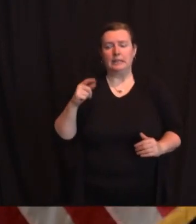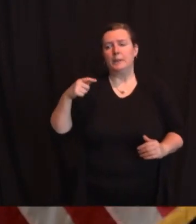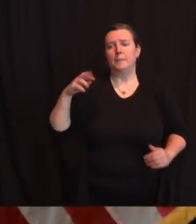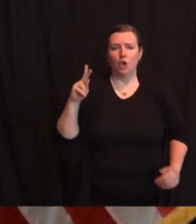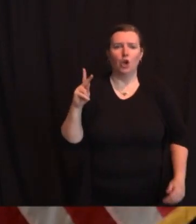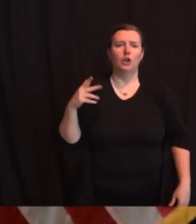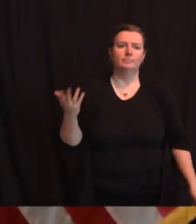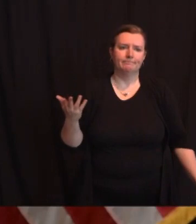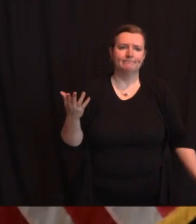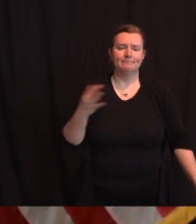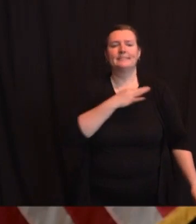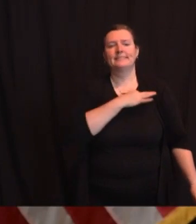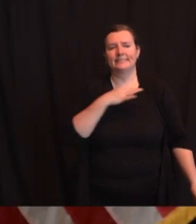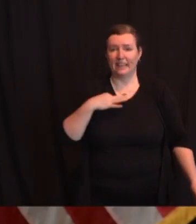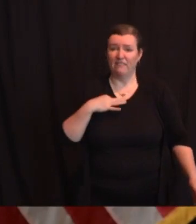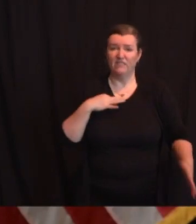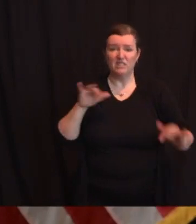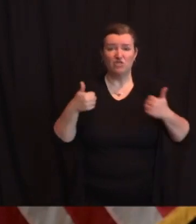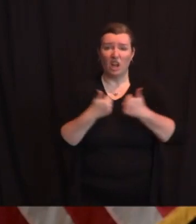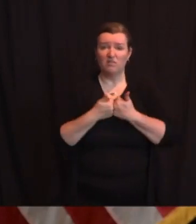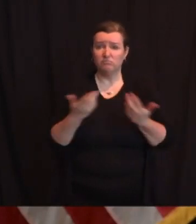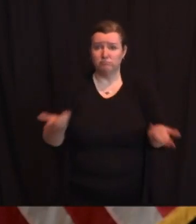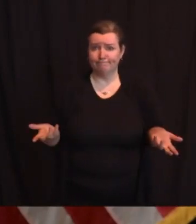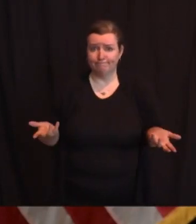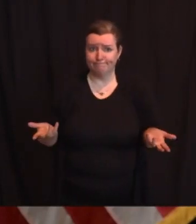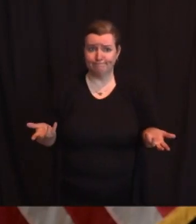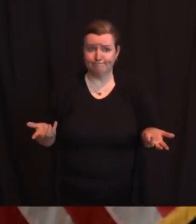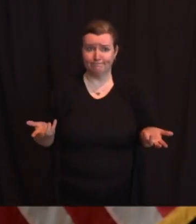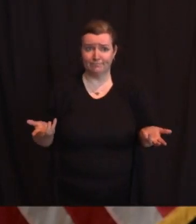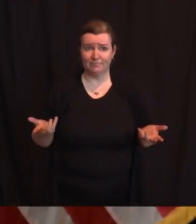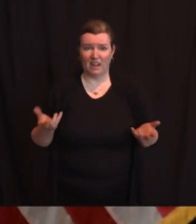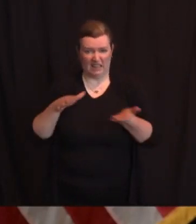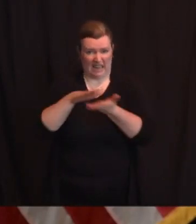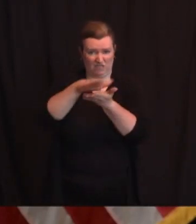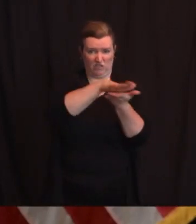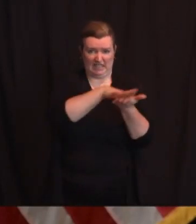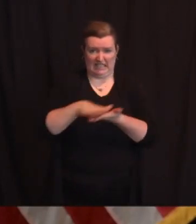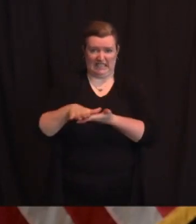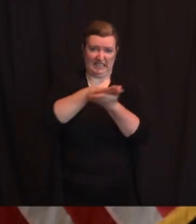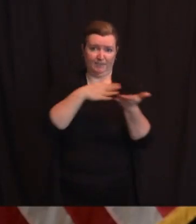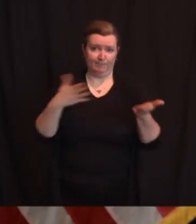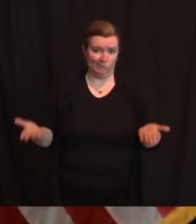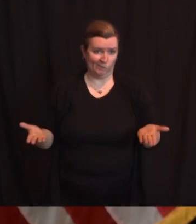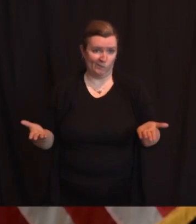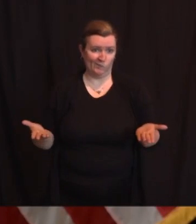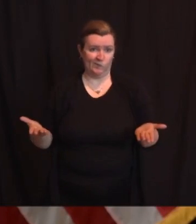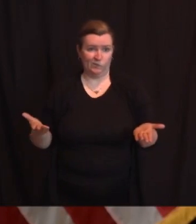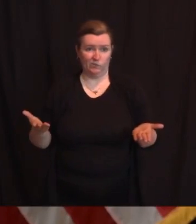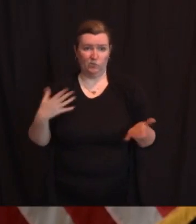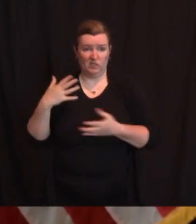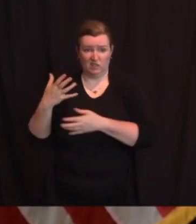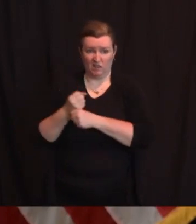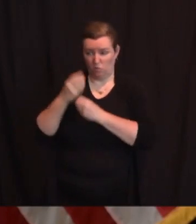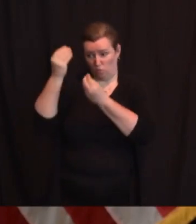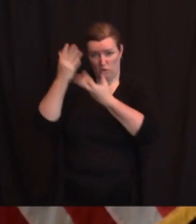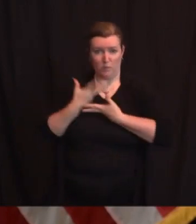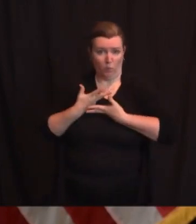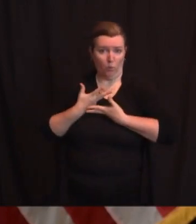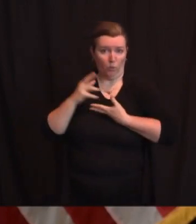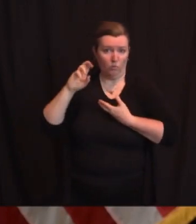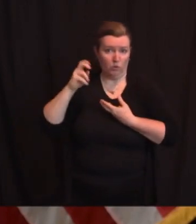hygiene challenge. I think all of us, when we got the report yesterday, were a little bit taken aback, including the Commissioner of the Department of Environmental Protection, Catherine